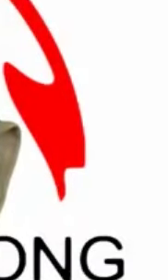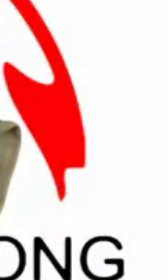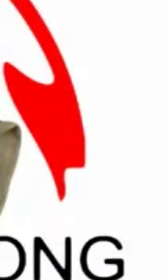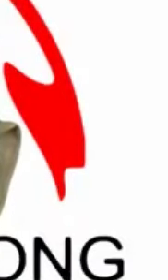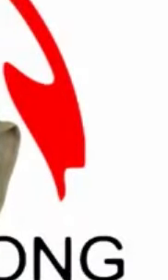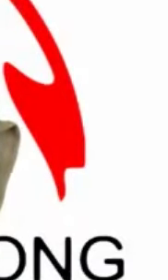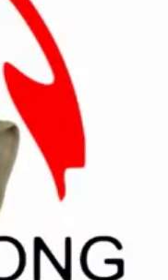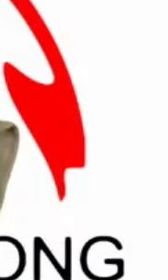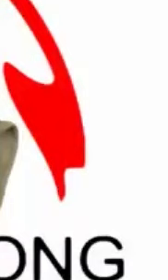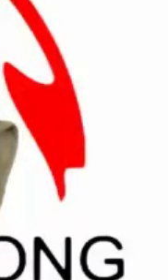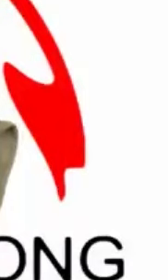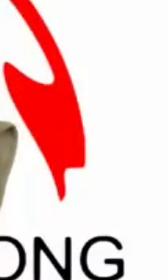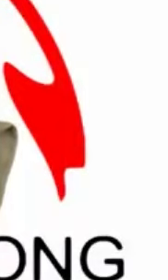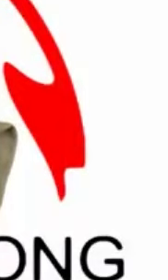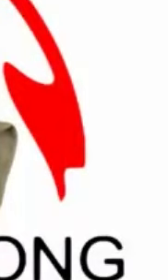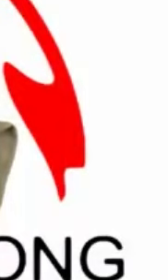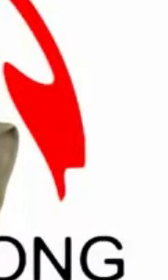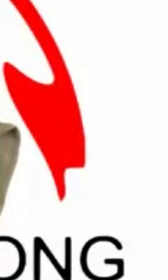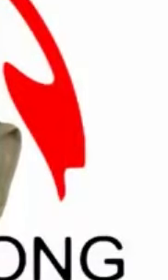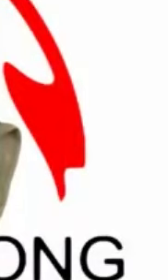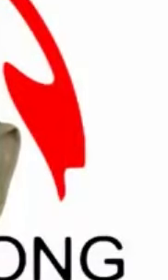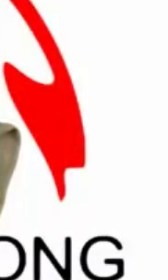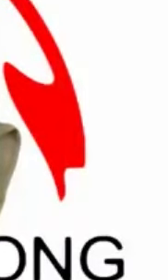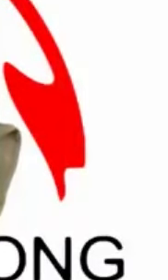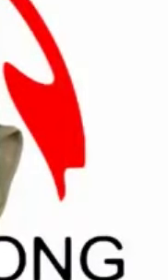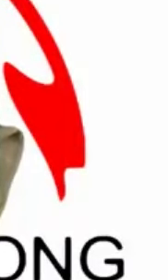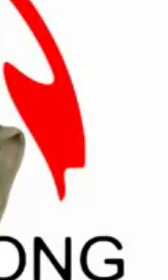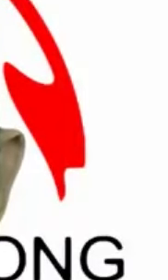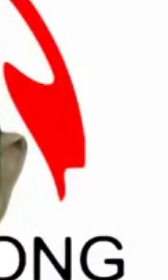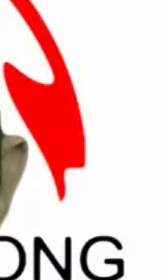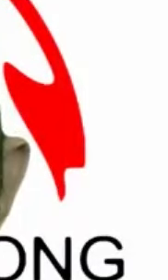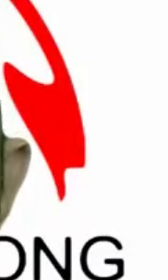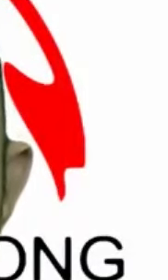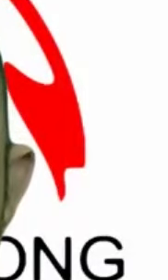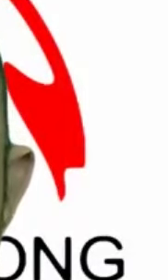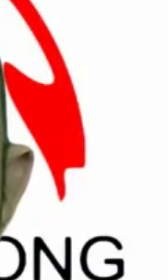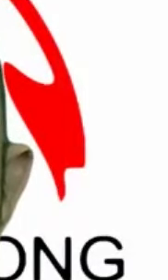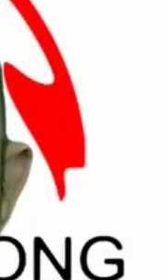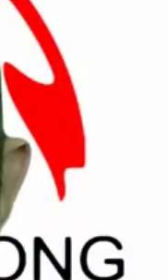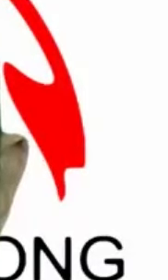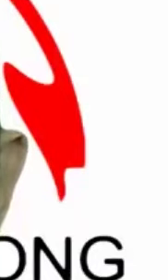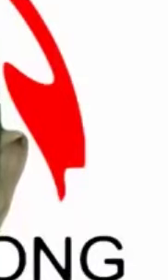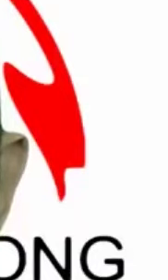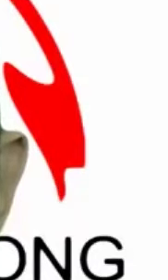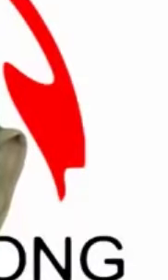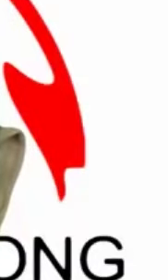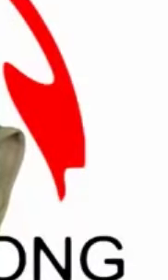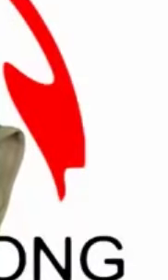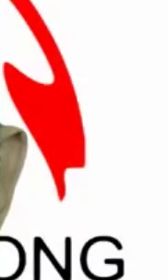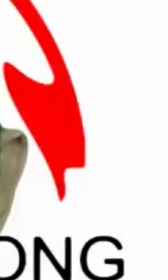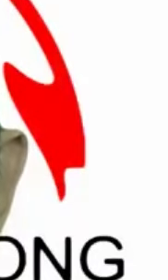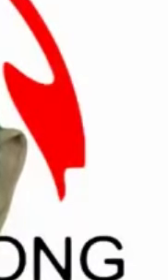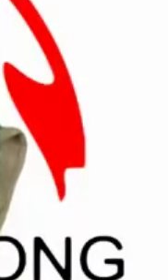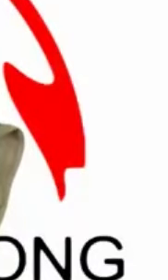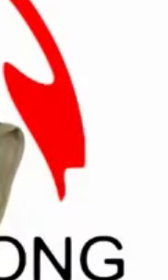So I'm going to answer any question, but prior to answering the question, I want to say something.